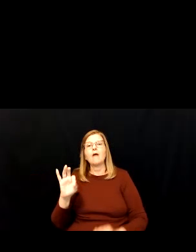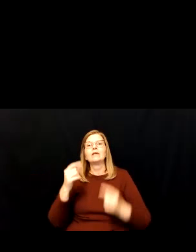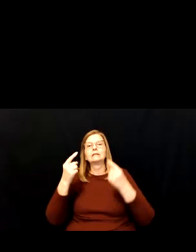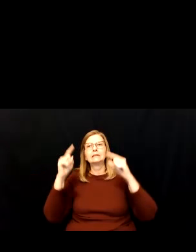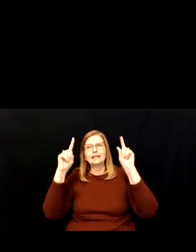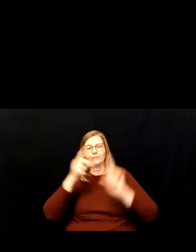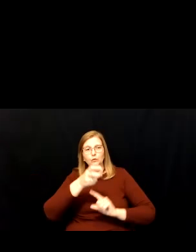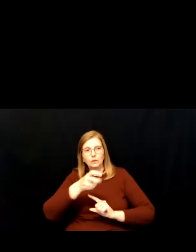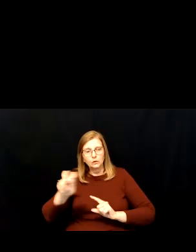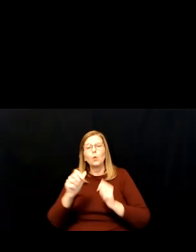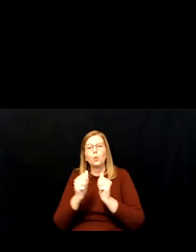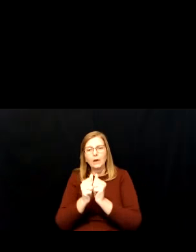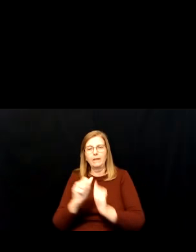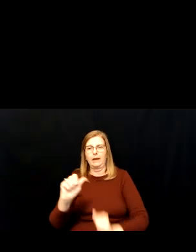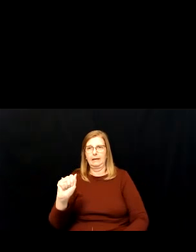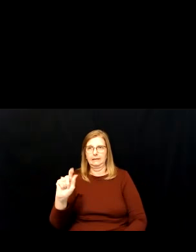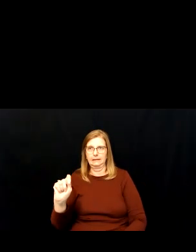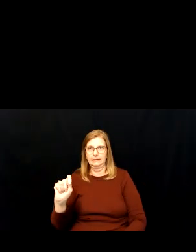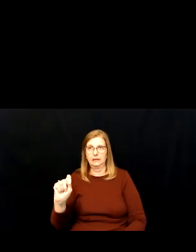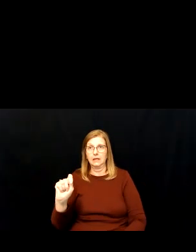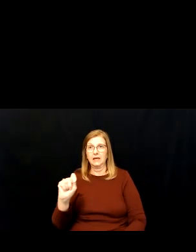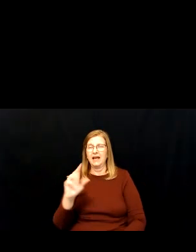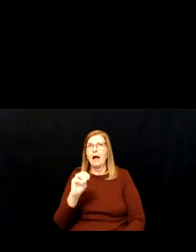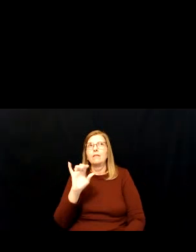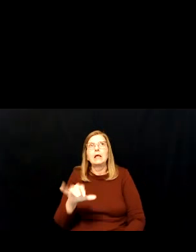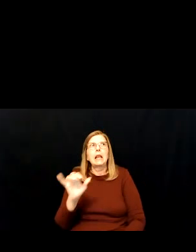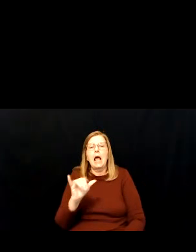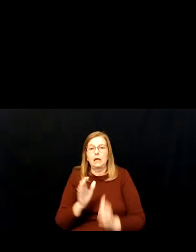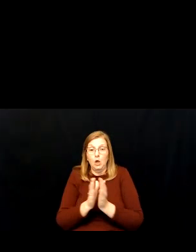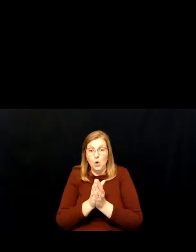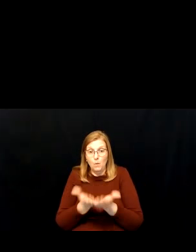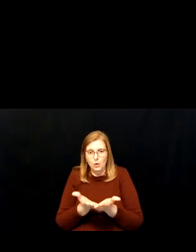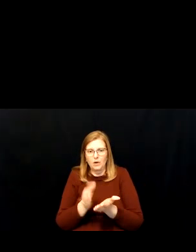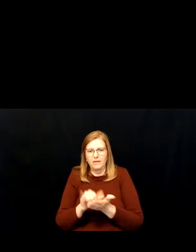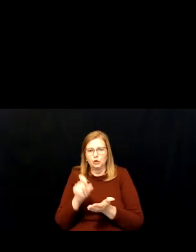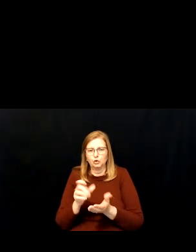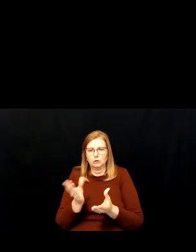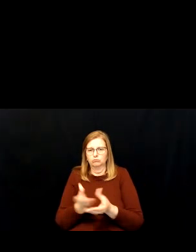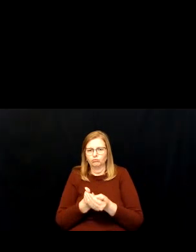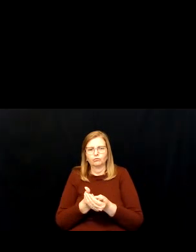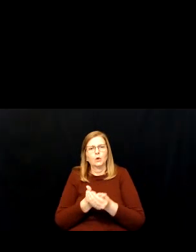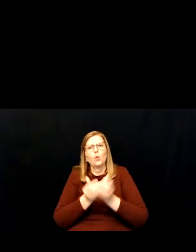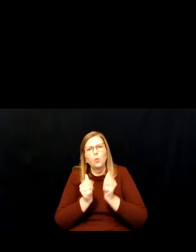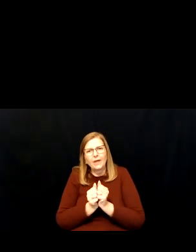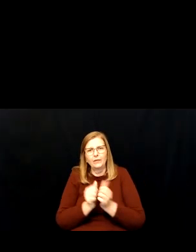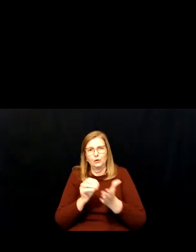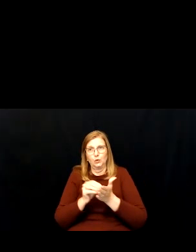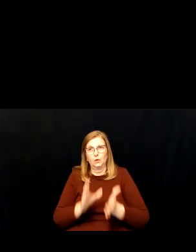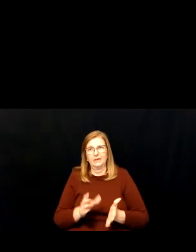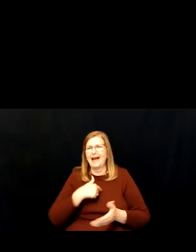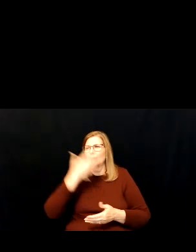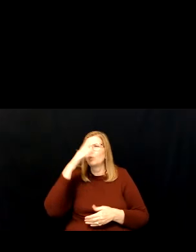with assistive technology. And this is like a notebook that should travel with students. I don't know if you've ever had a